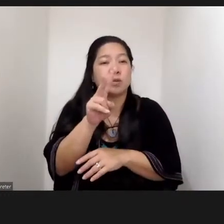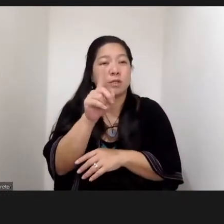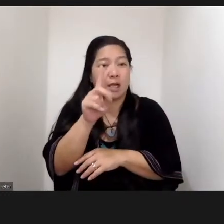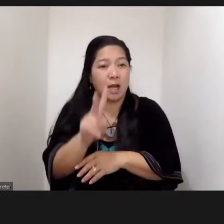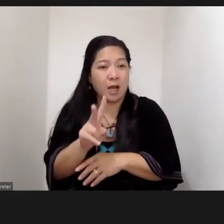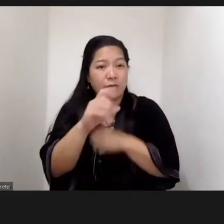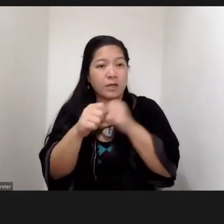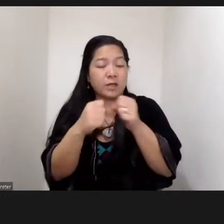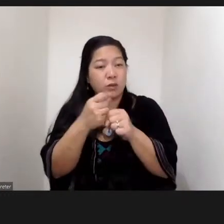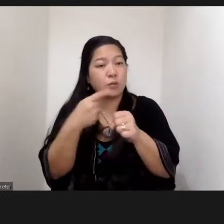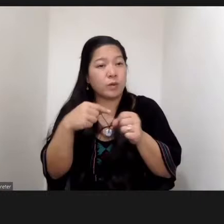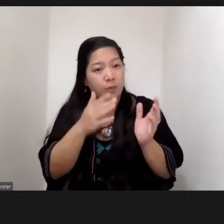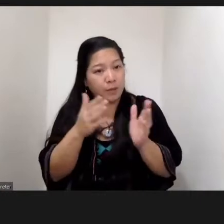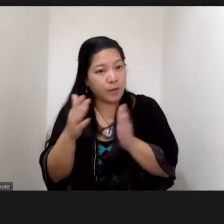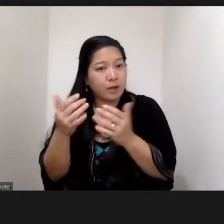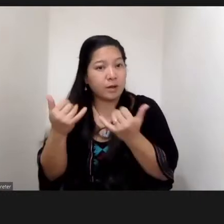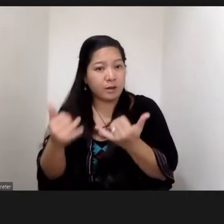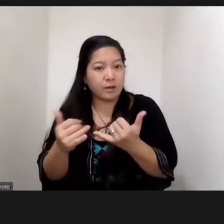prepared.